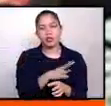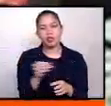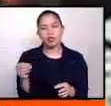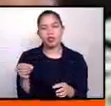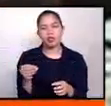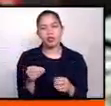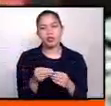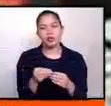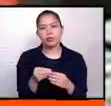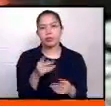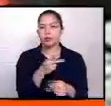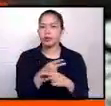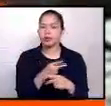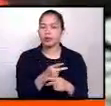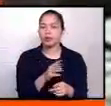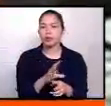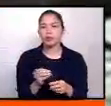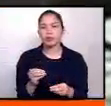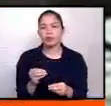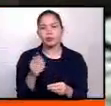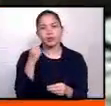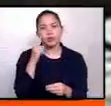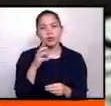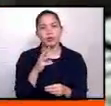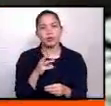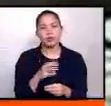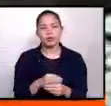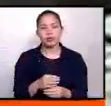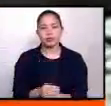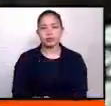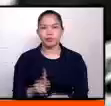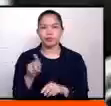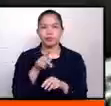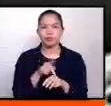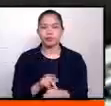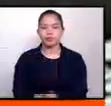the supply lines open for the Philippines.